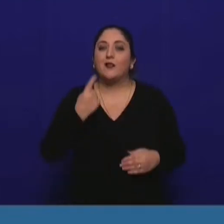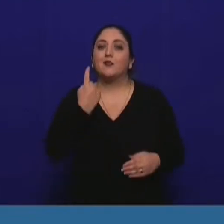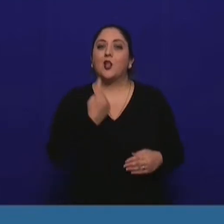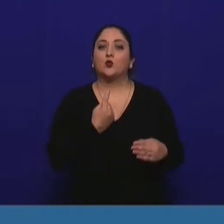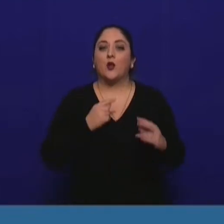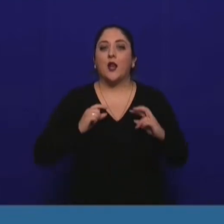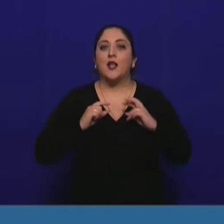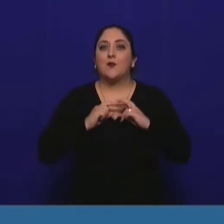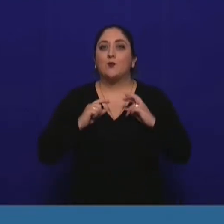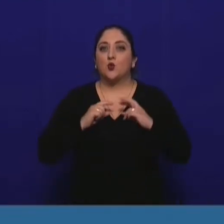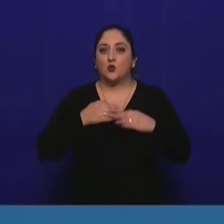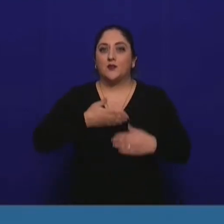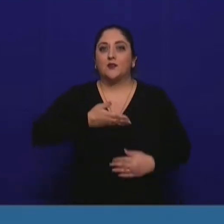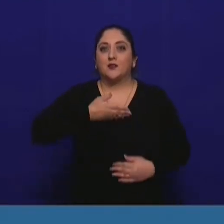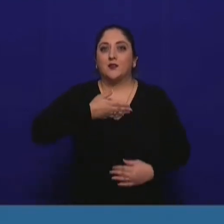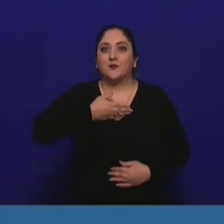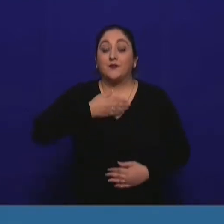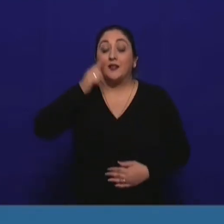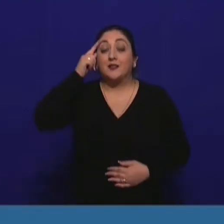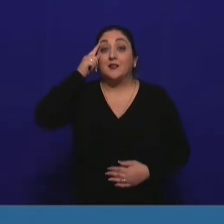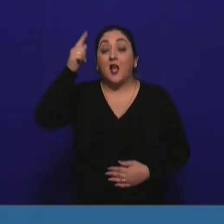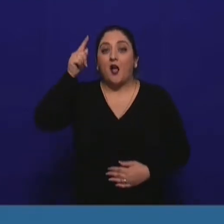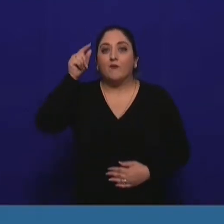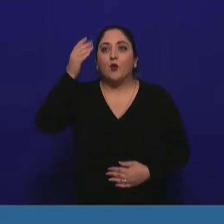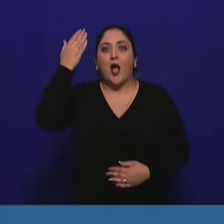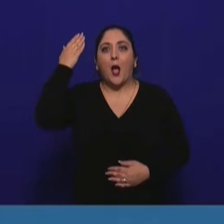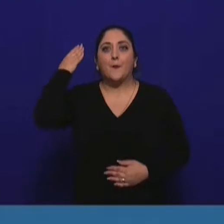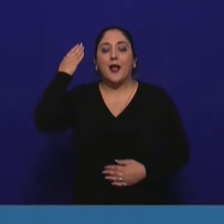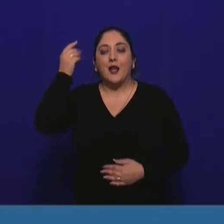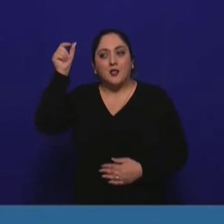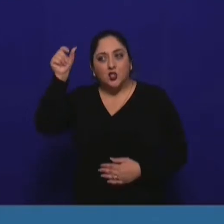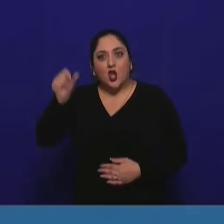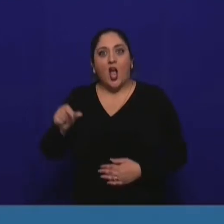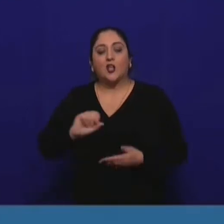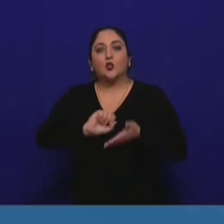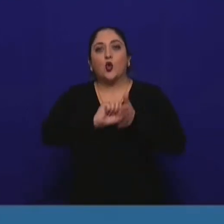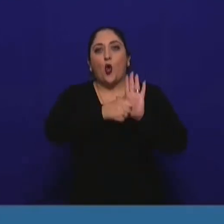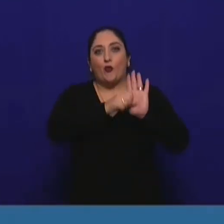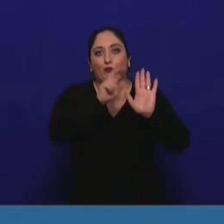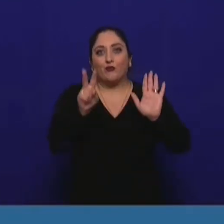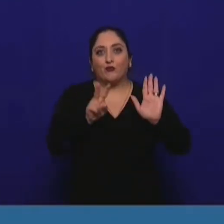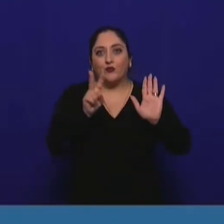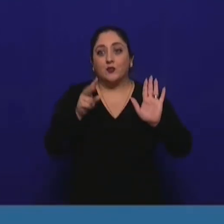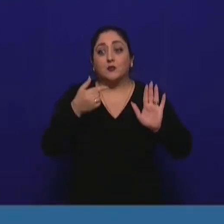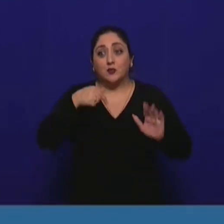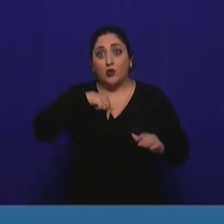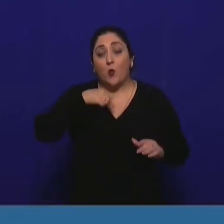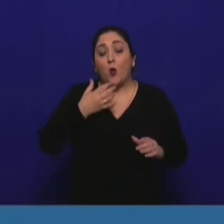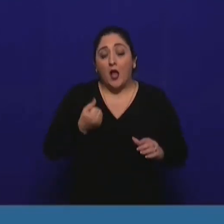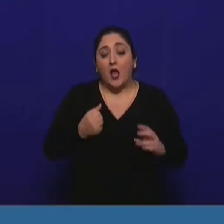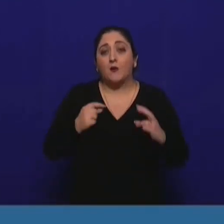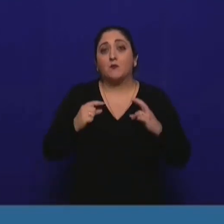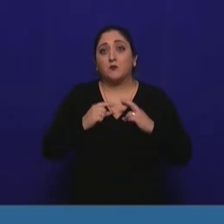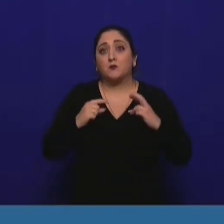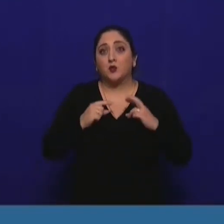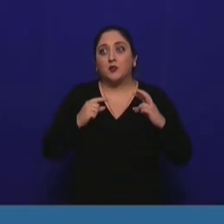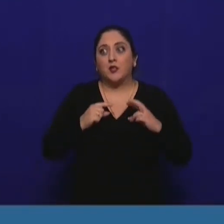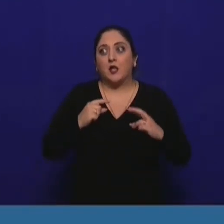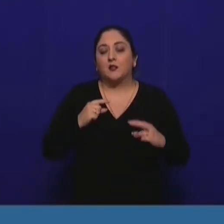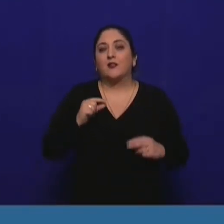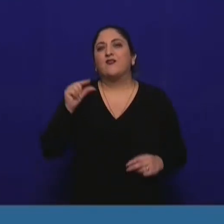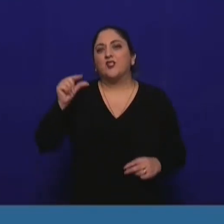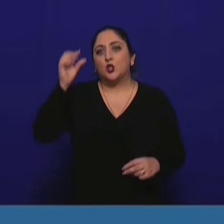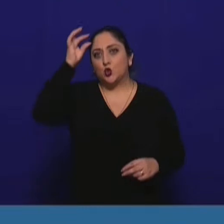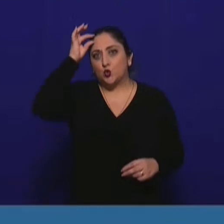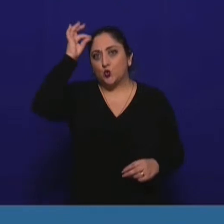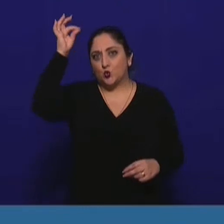immunity fejn nafu li persuna li kellu l-marda ħajkollu ftit immunità għal ftit xhur li inti